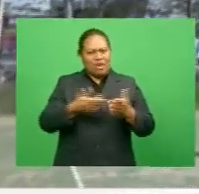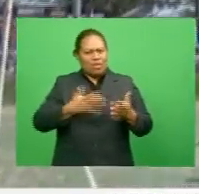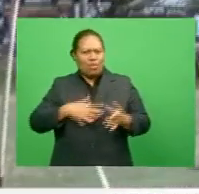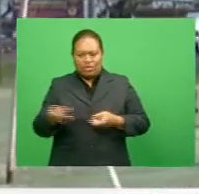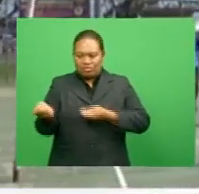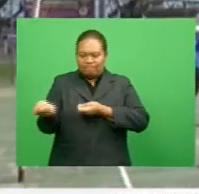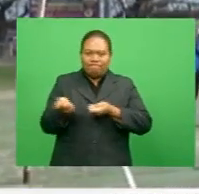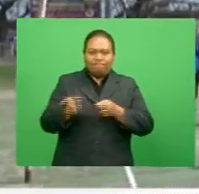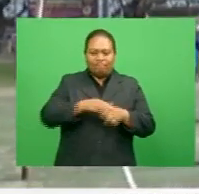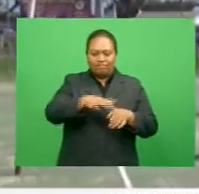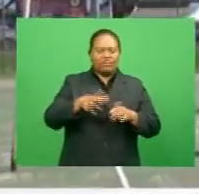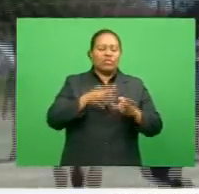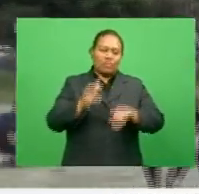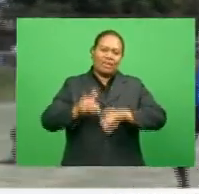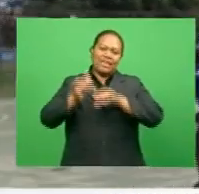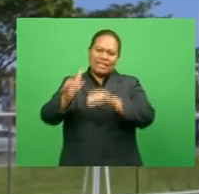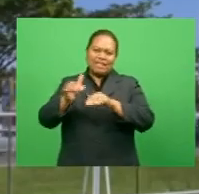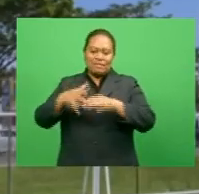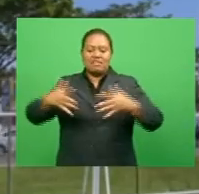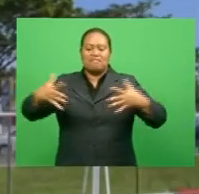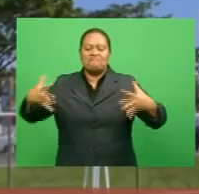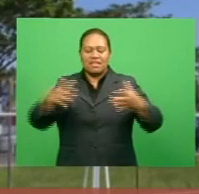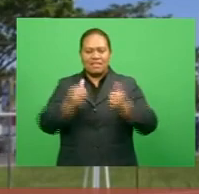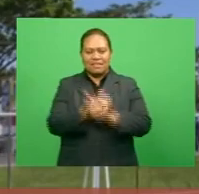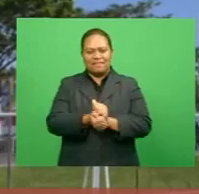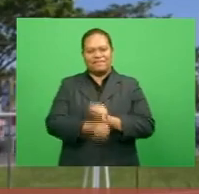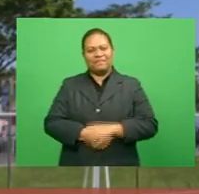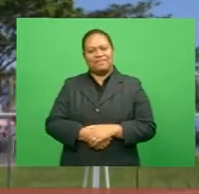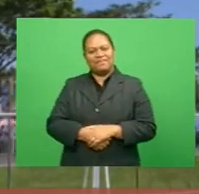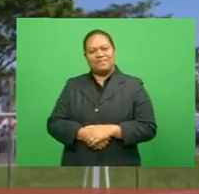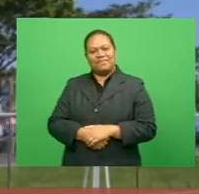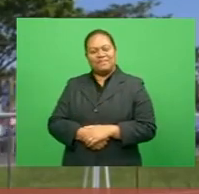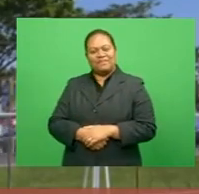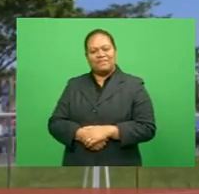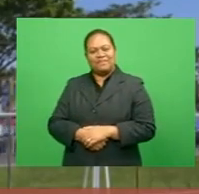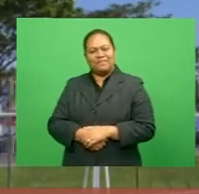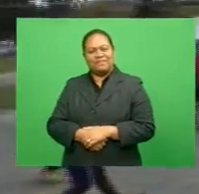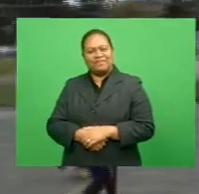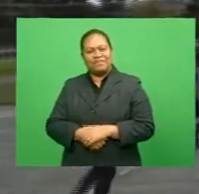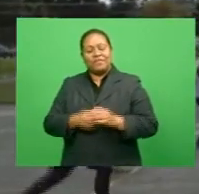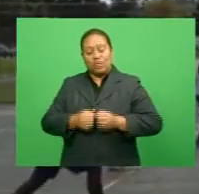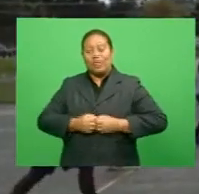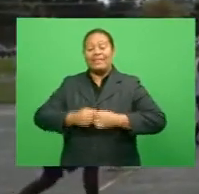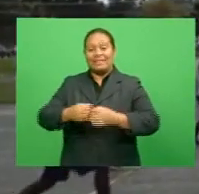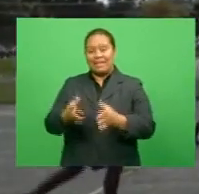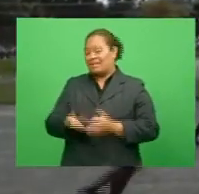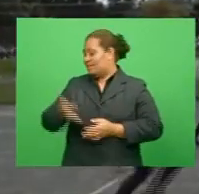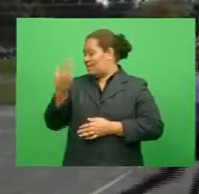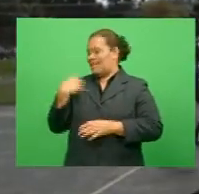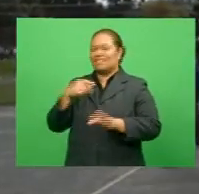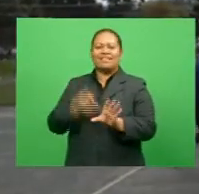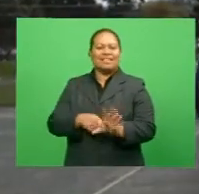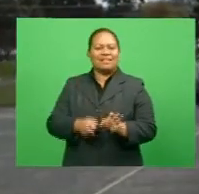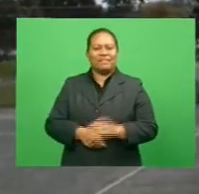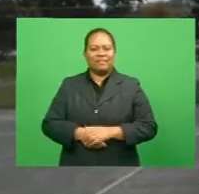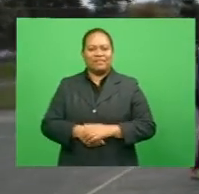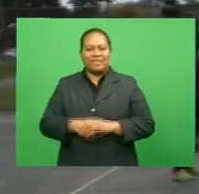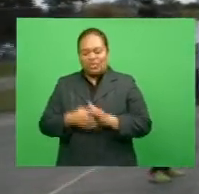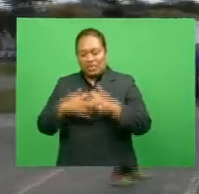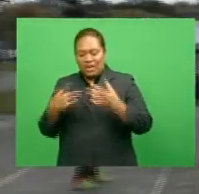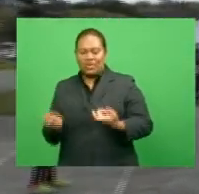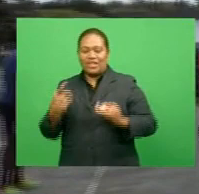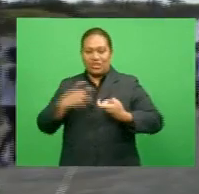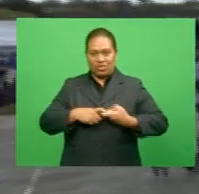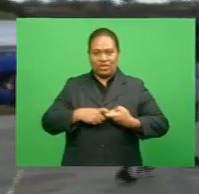to participate in major tournaments. We are revamping it. We started last year. Last year we didn't join Fiji Volleyball,